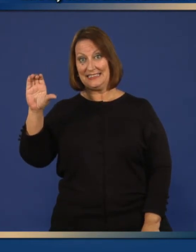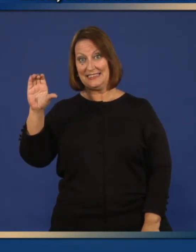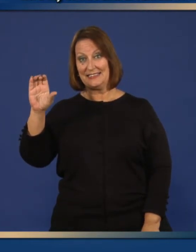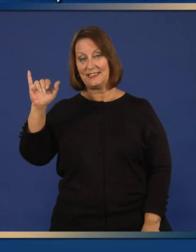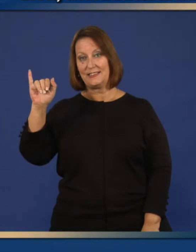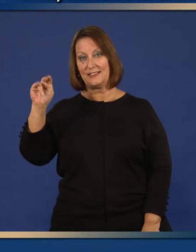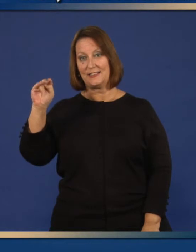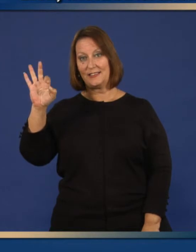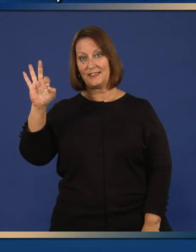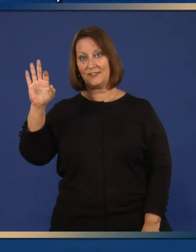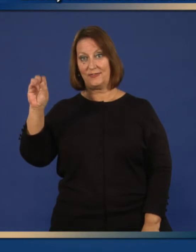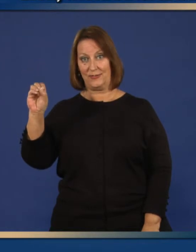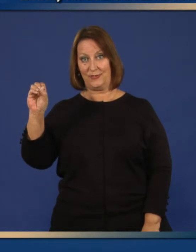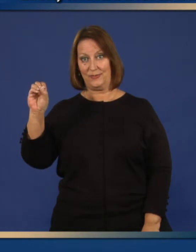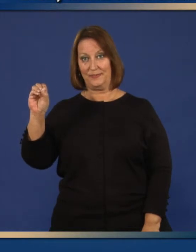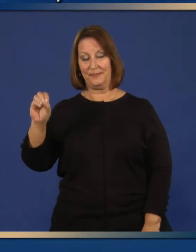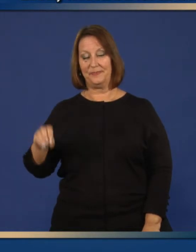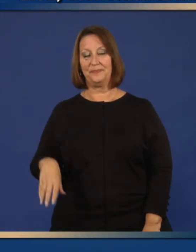1-800-CDC-INFO.